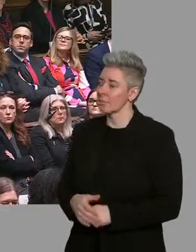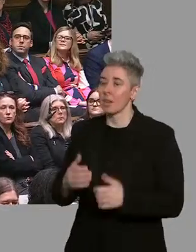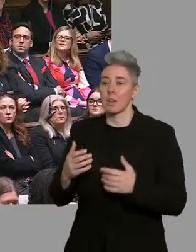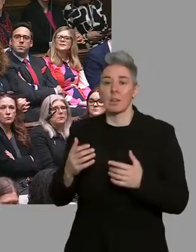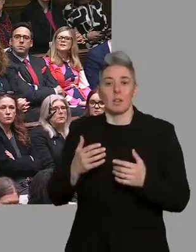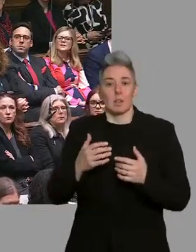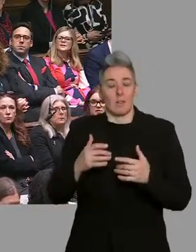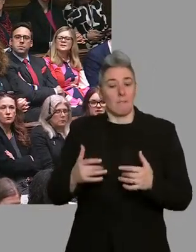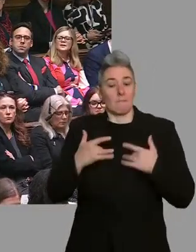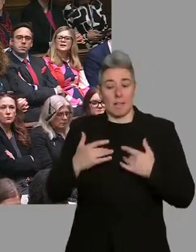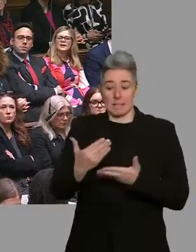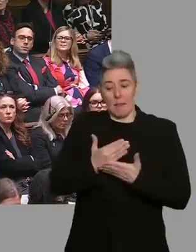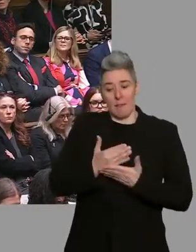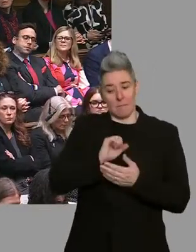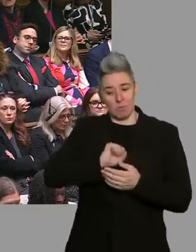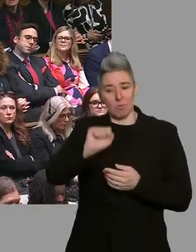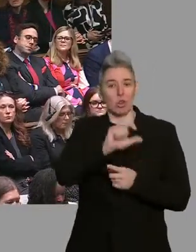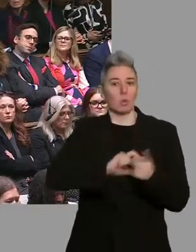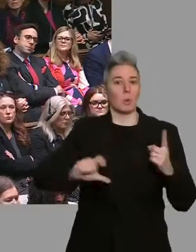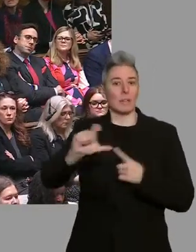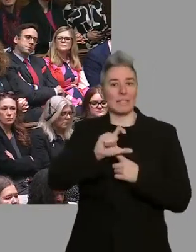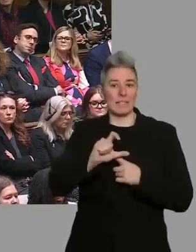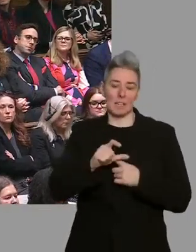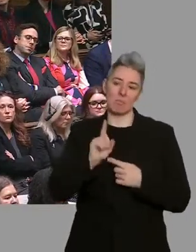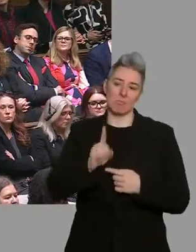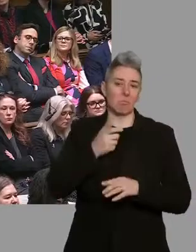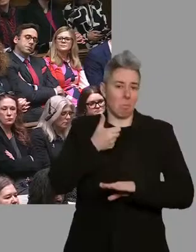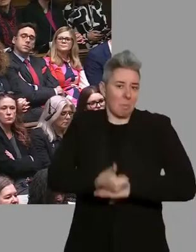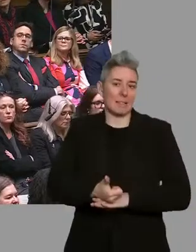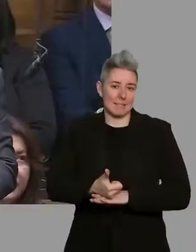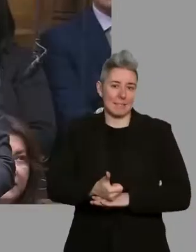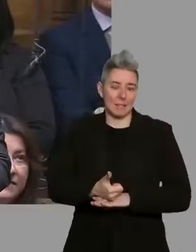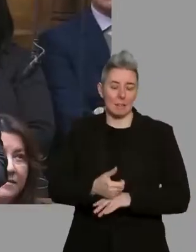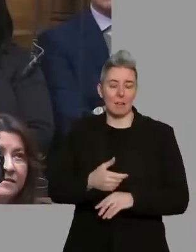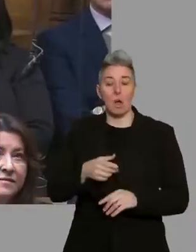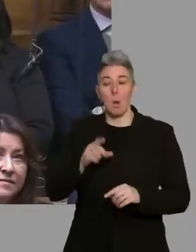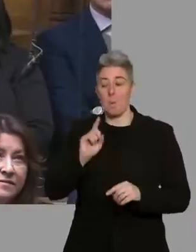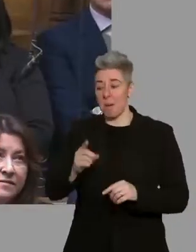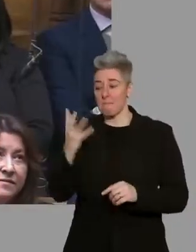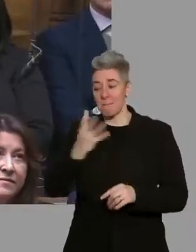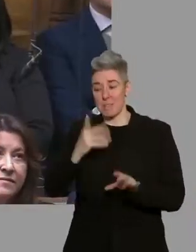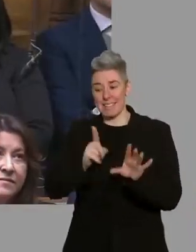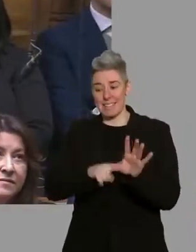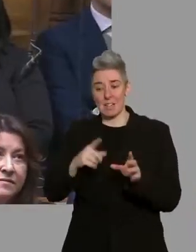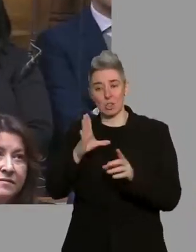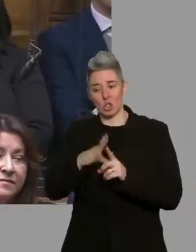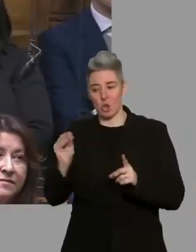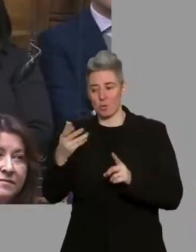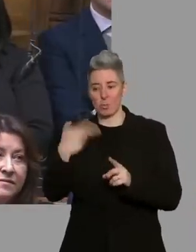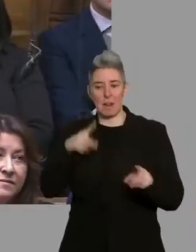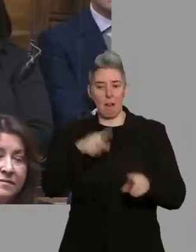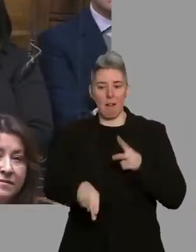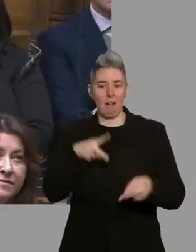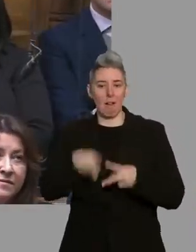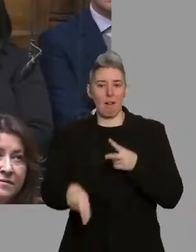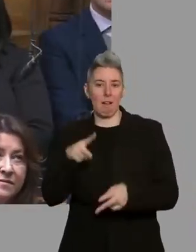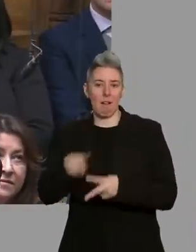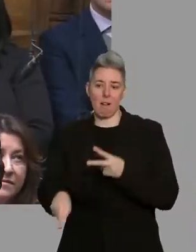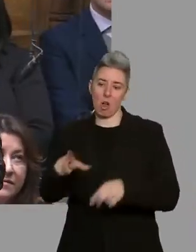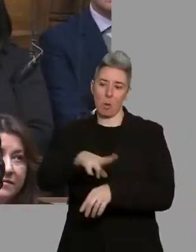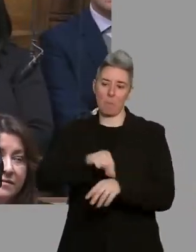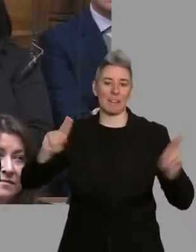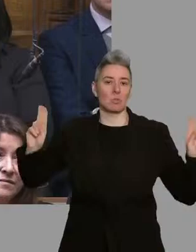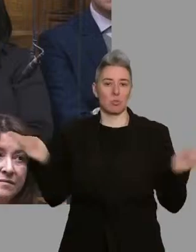Durham's frontline police and breaking the criminal justice system, too many of my constituents are victims